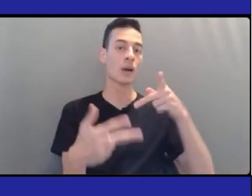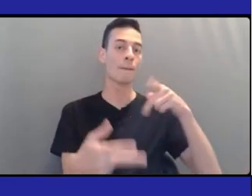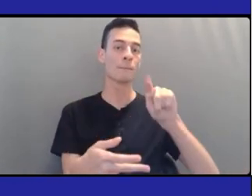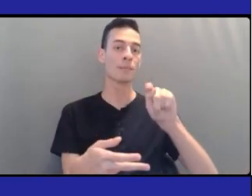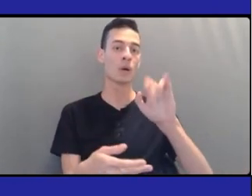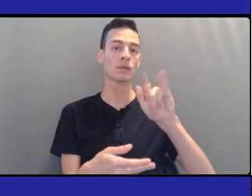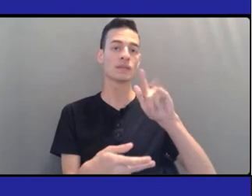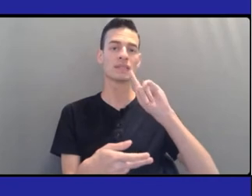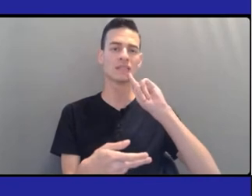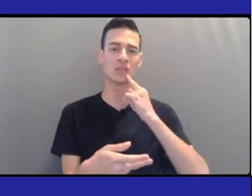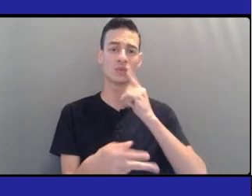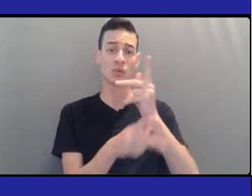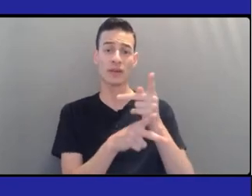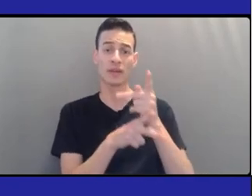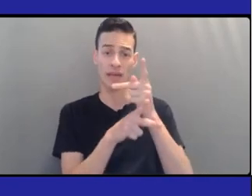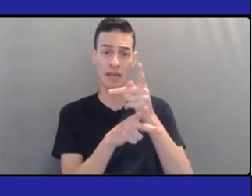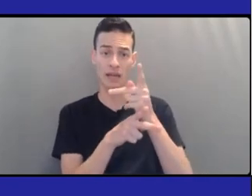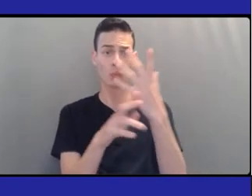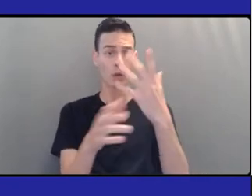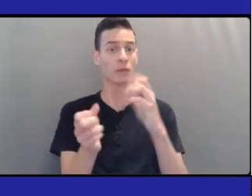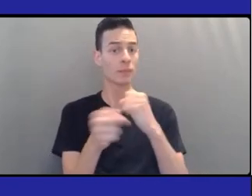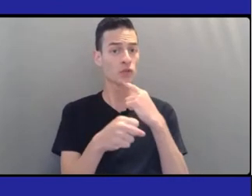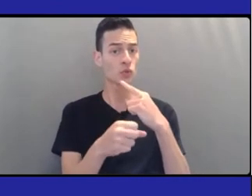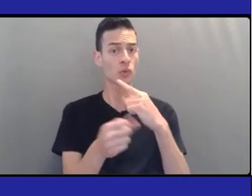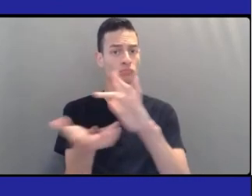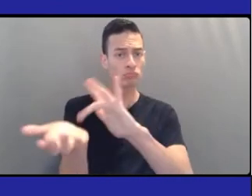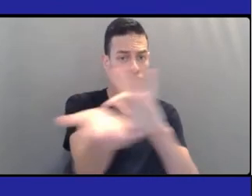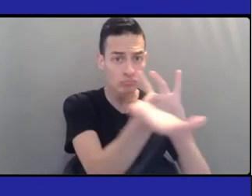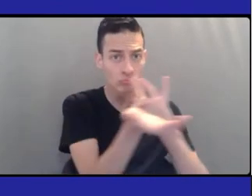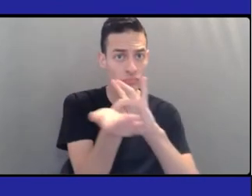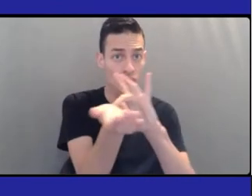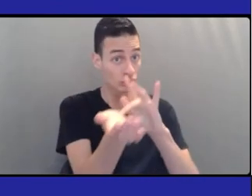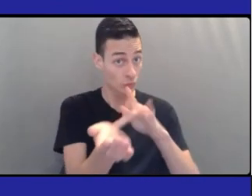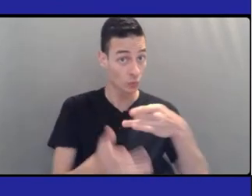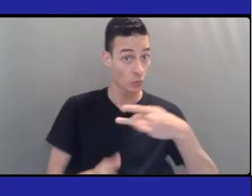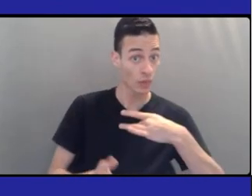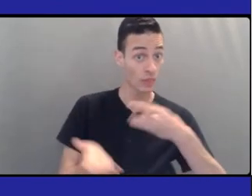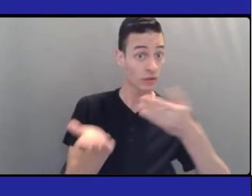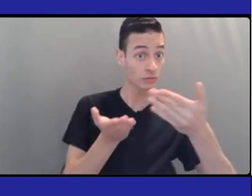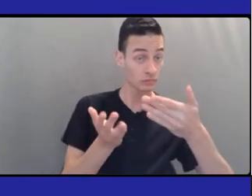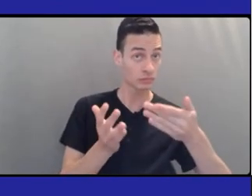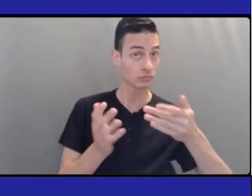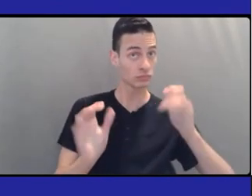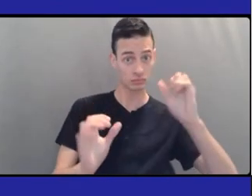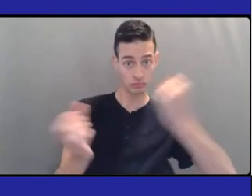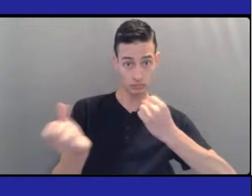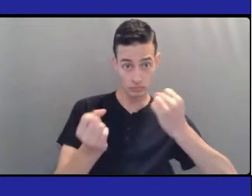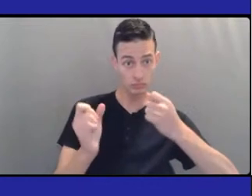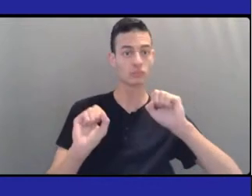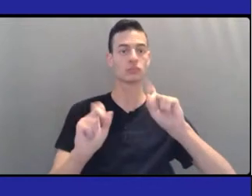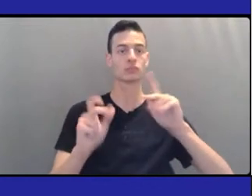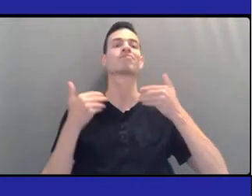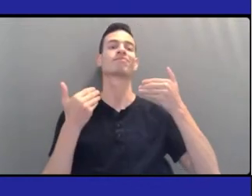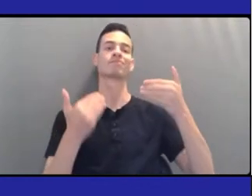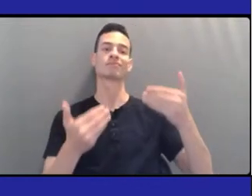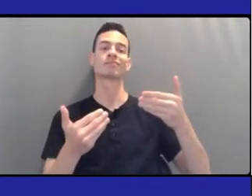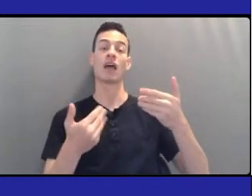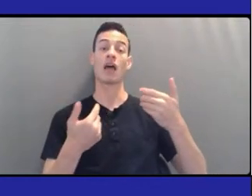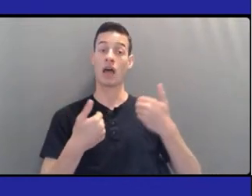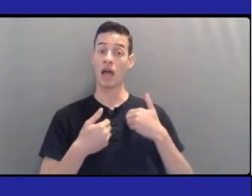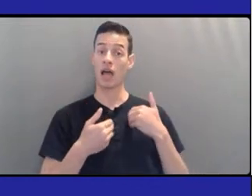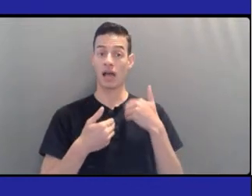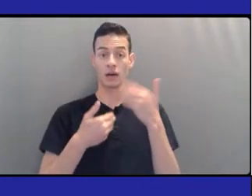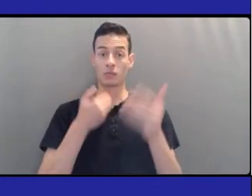everyone's engagement on this important service. We had a process that we've outlined here